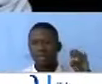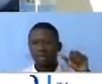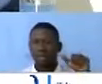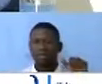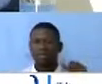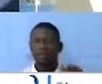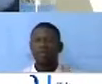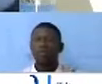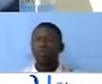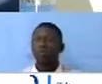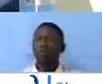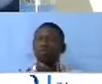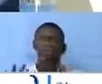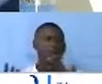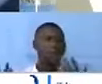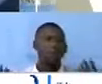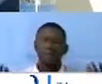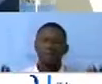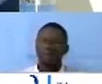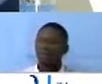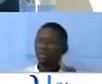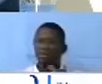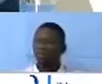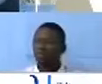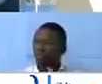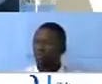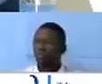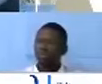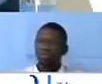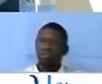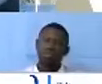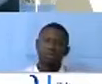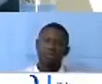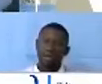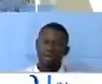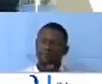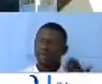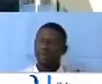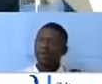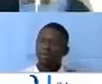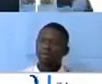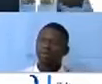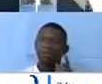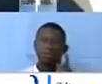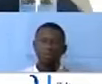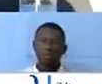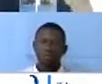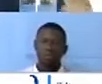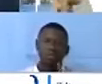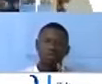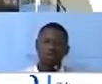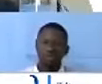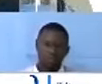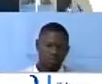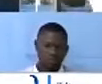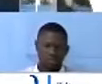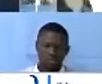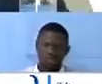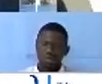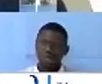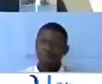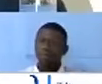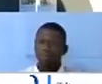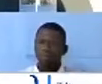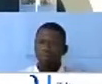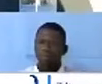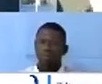With hundreds and hundreds of torture. But it is only this handful who we